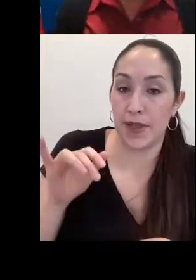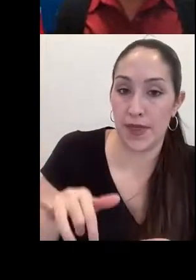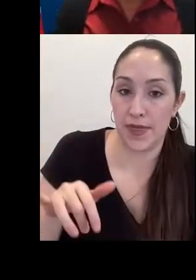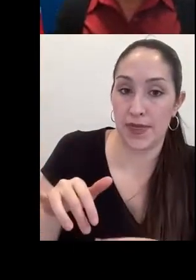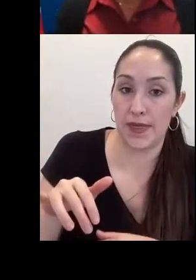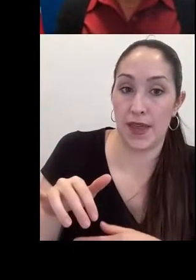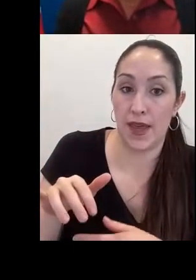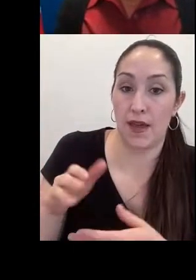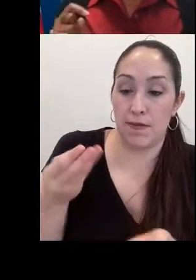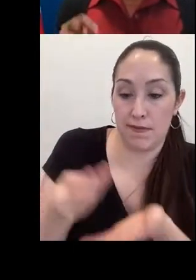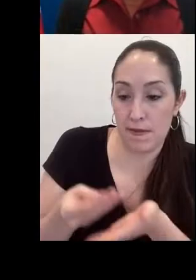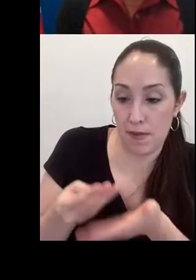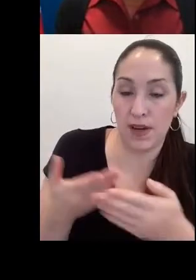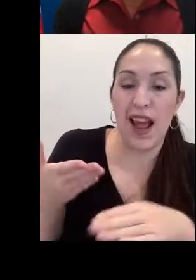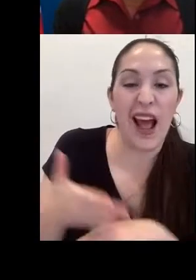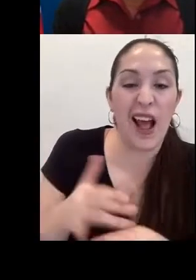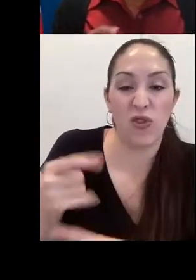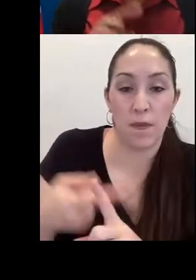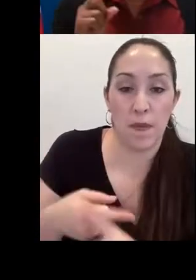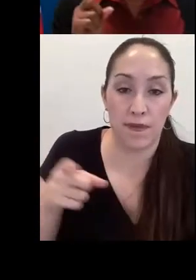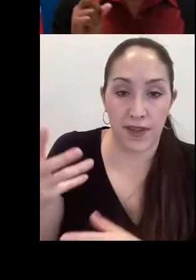receipt. So if the